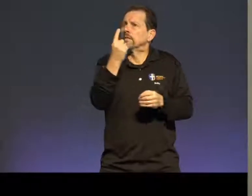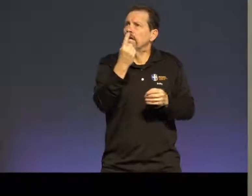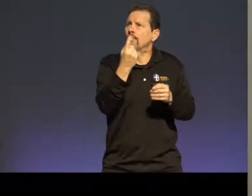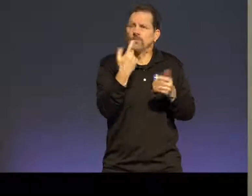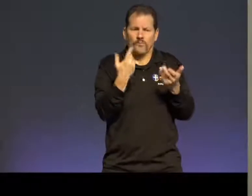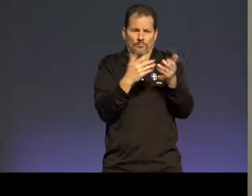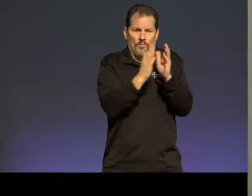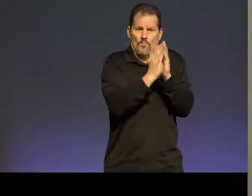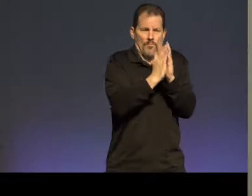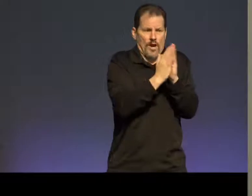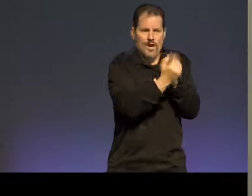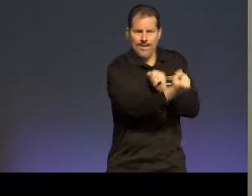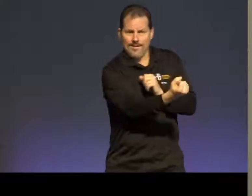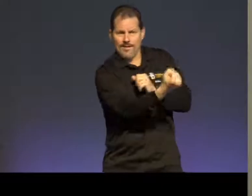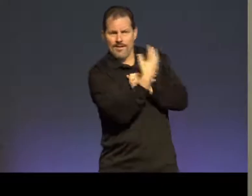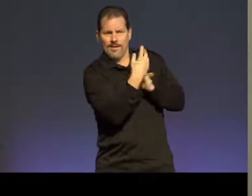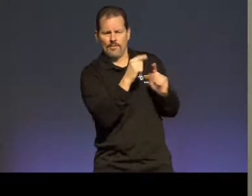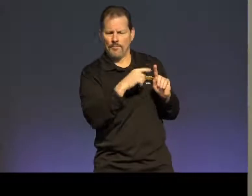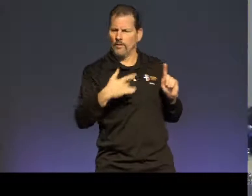was looking for God yesterday.